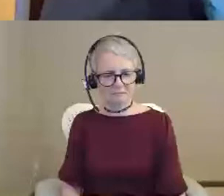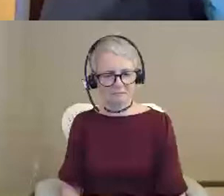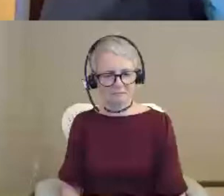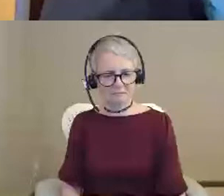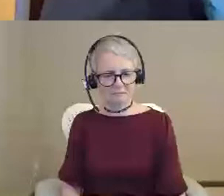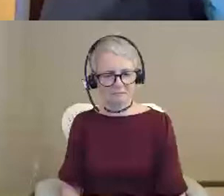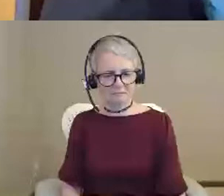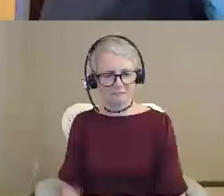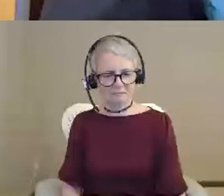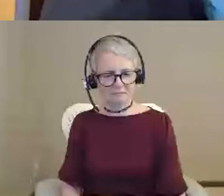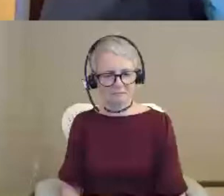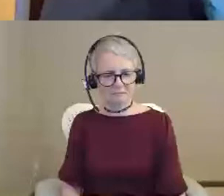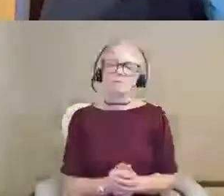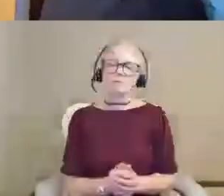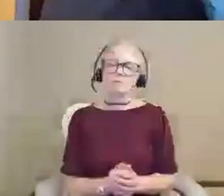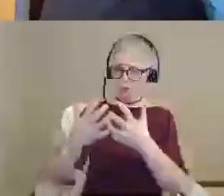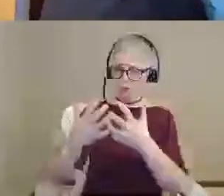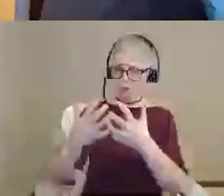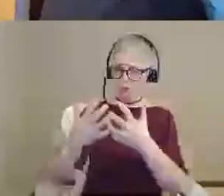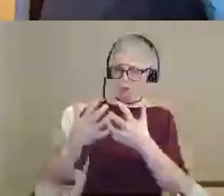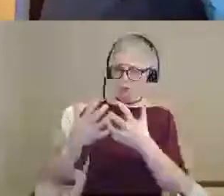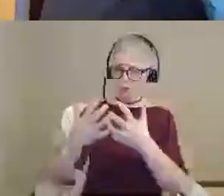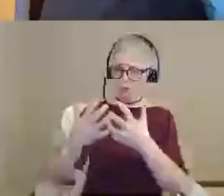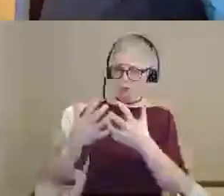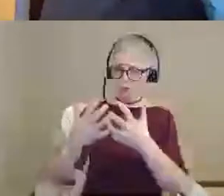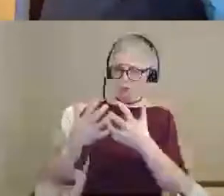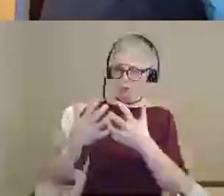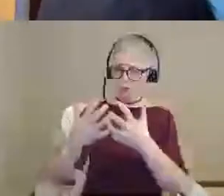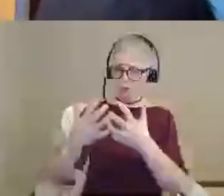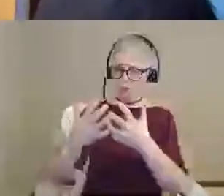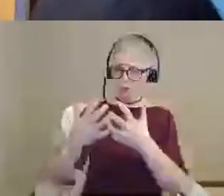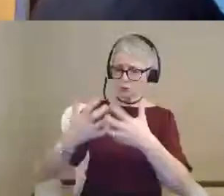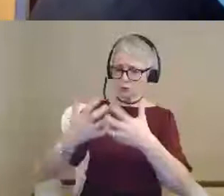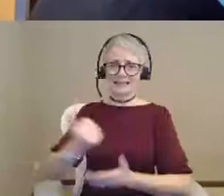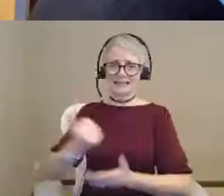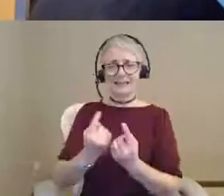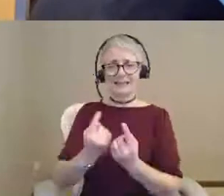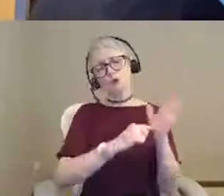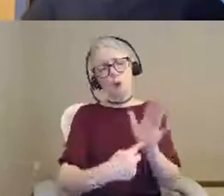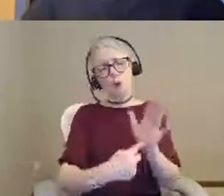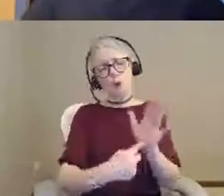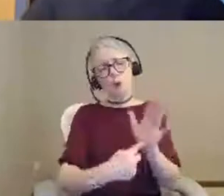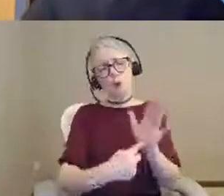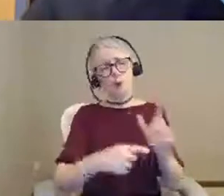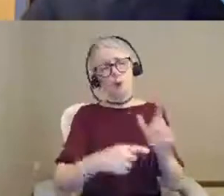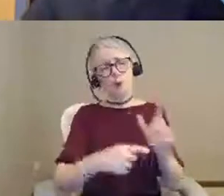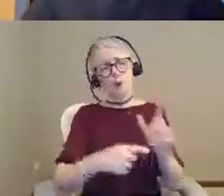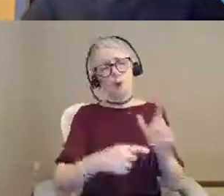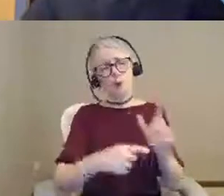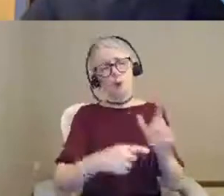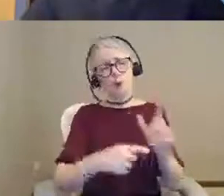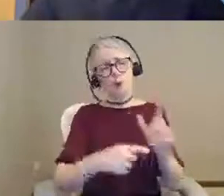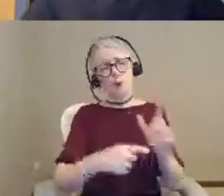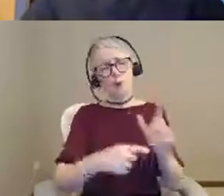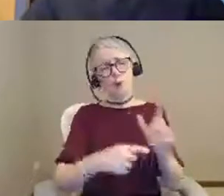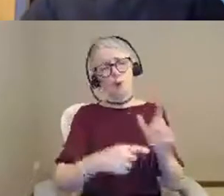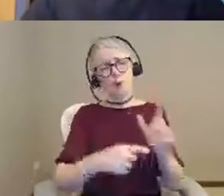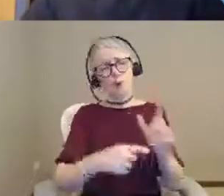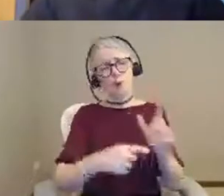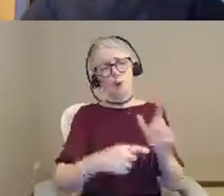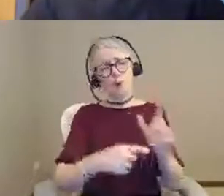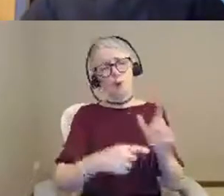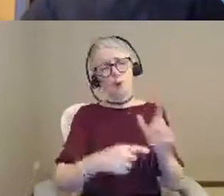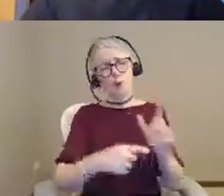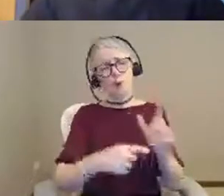things. So if that's okay with everybody, I might just share a couple of slides. I think it's easier maybe if you can visualize some of the things. So this is some of the